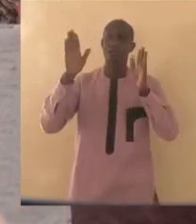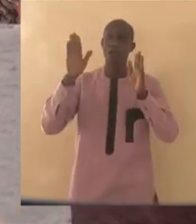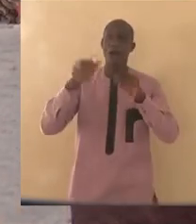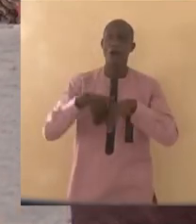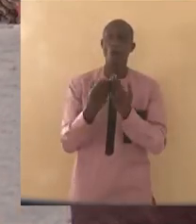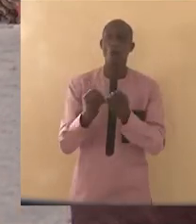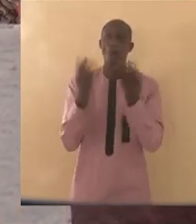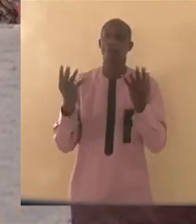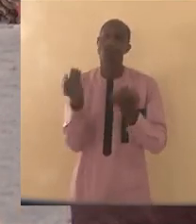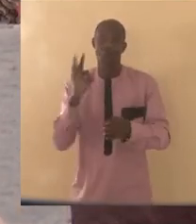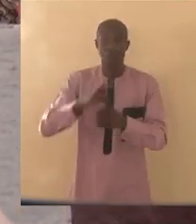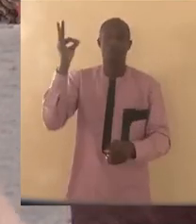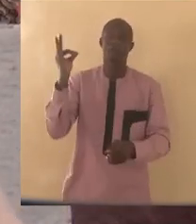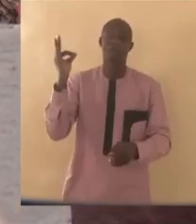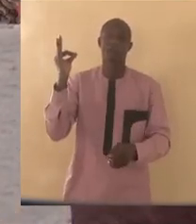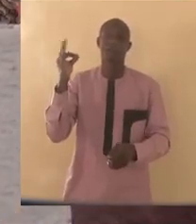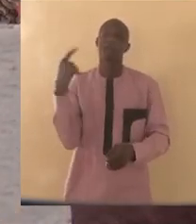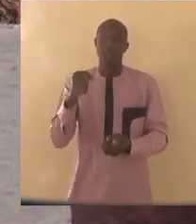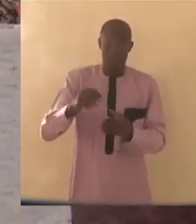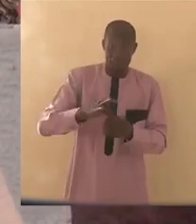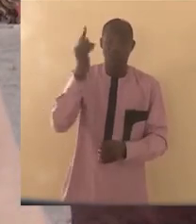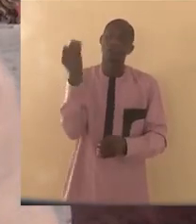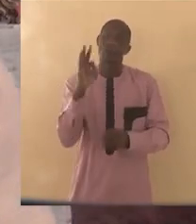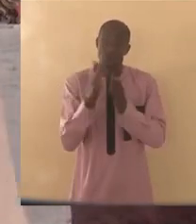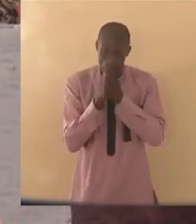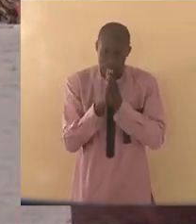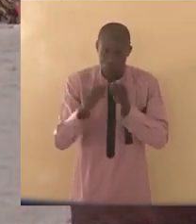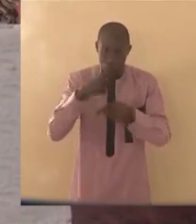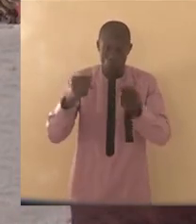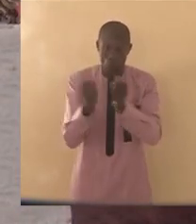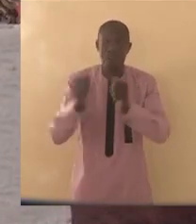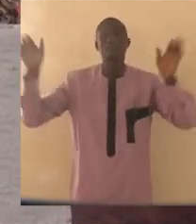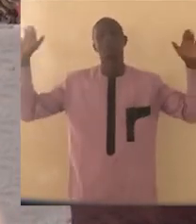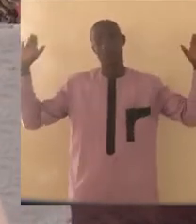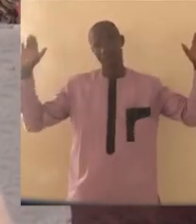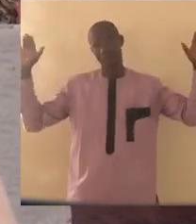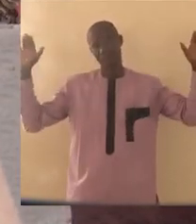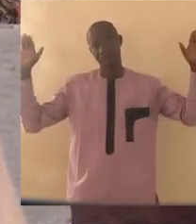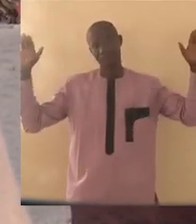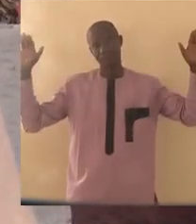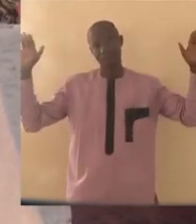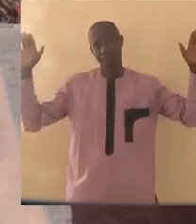the spirit of prayer, and the spirit of prayer goes with submission, I hope you know.